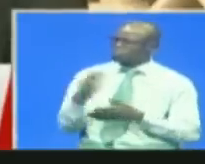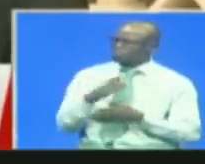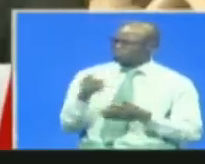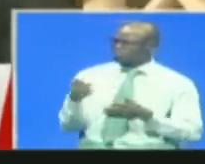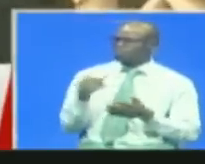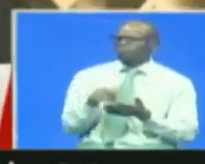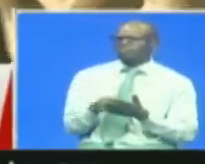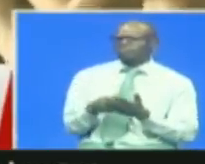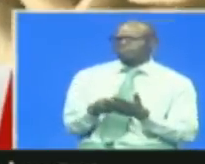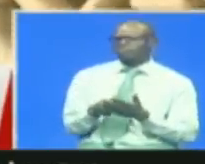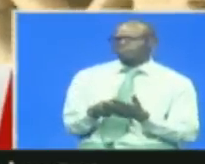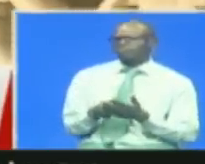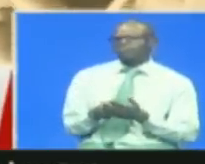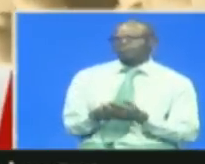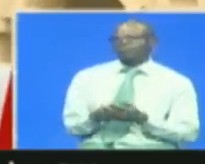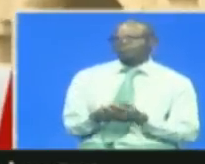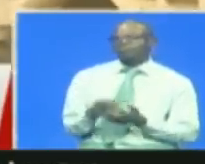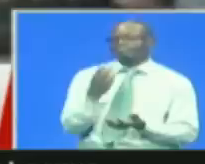of you?